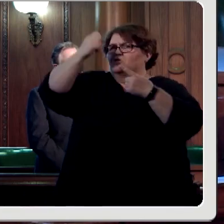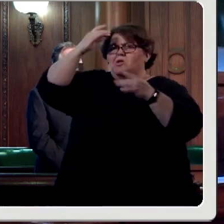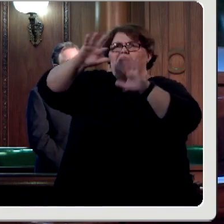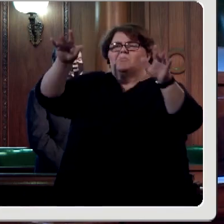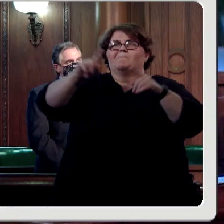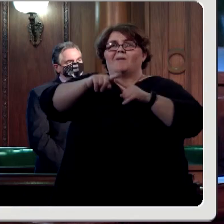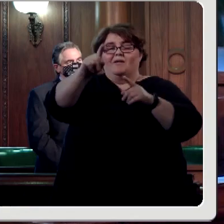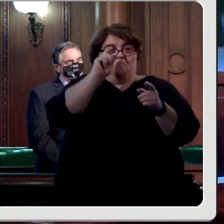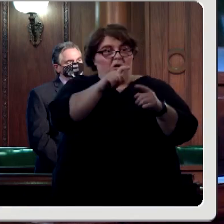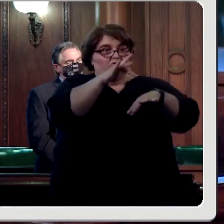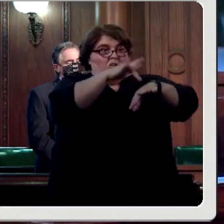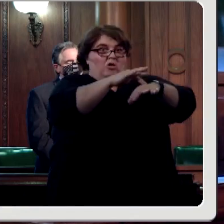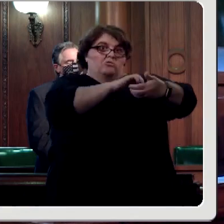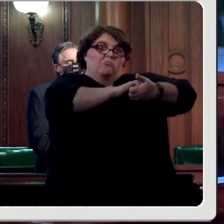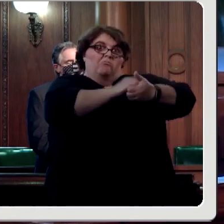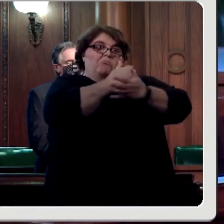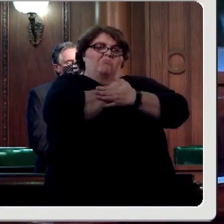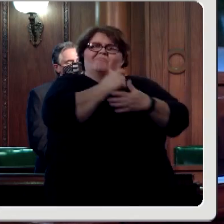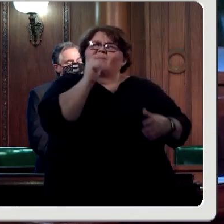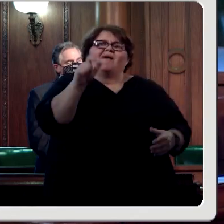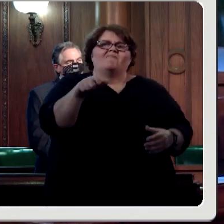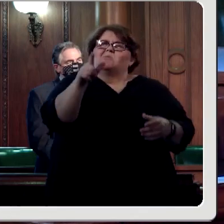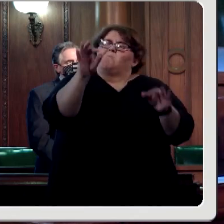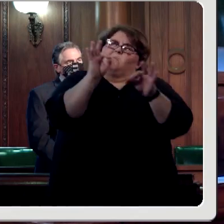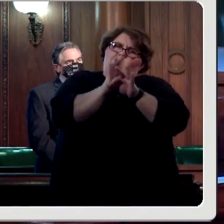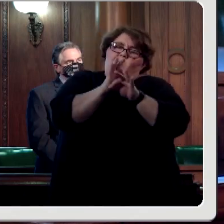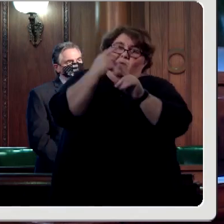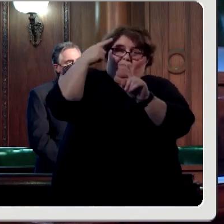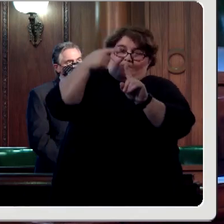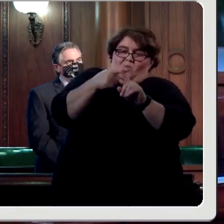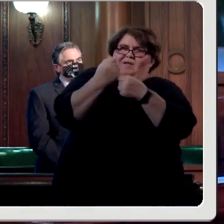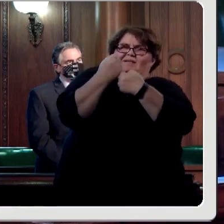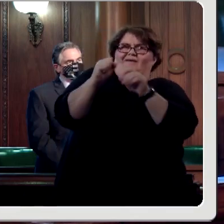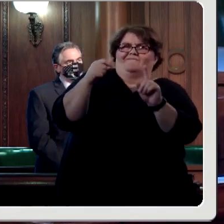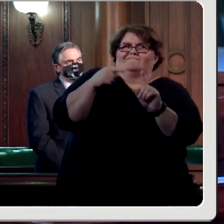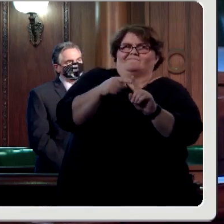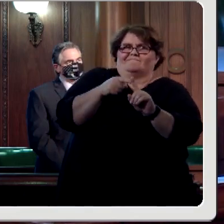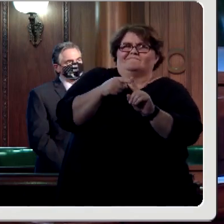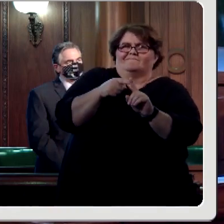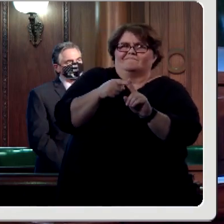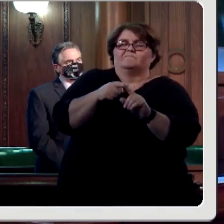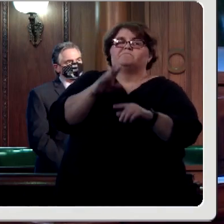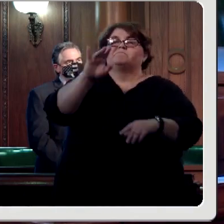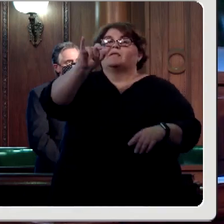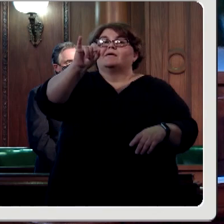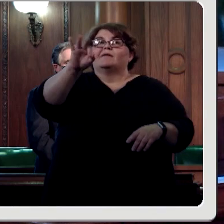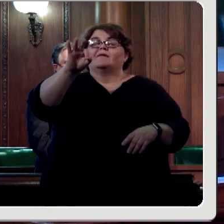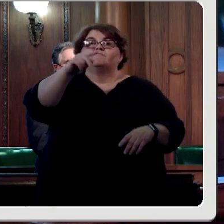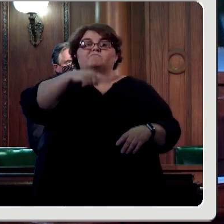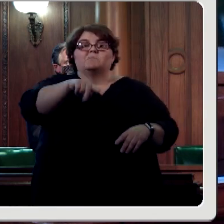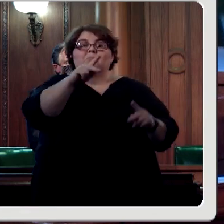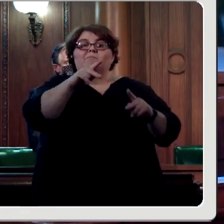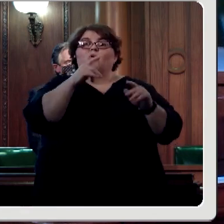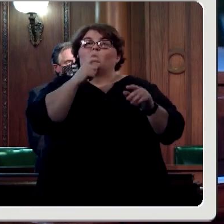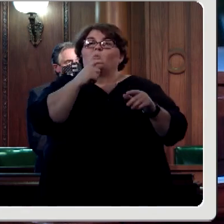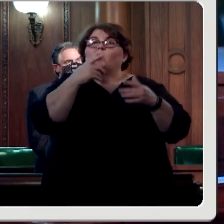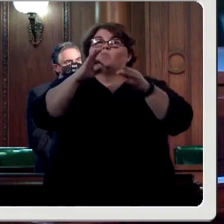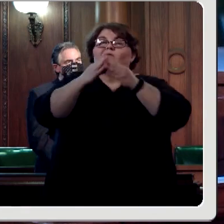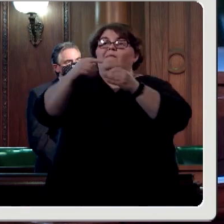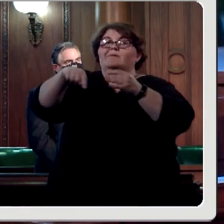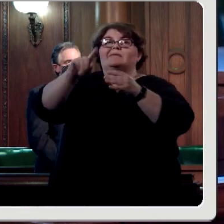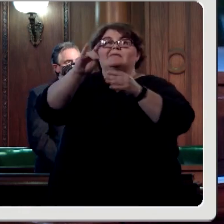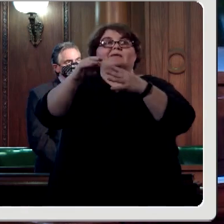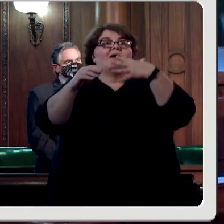as we think about those who are traveling out into the community and potentially coming home and bringing it home, how can